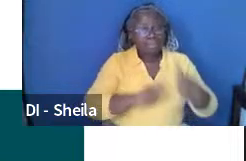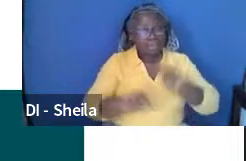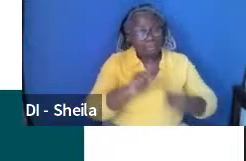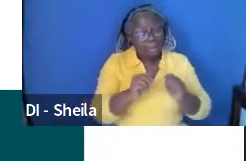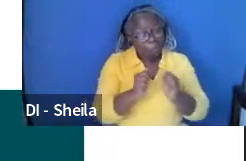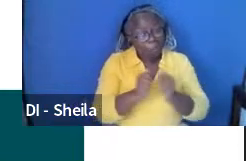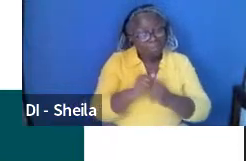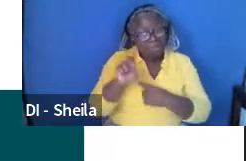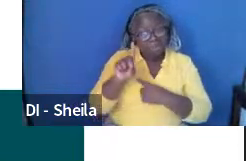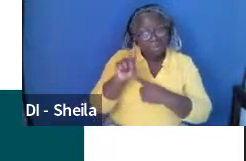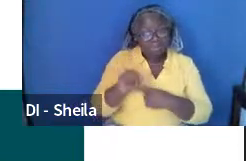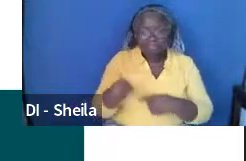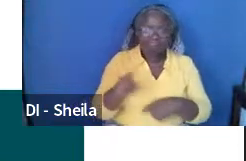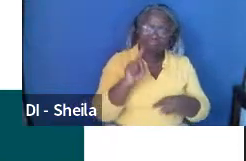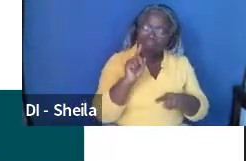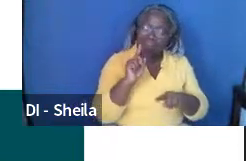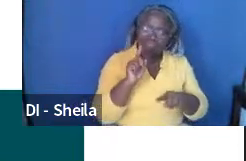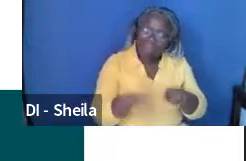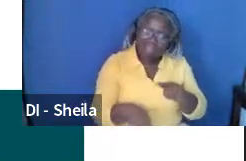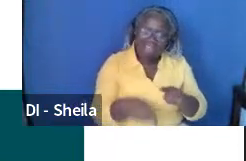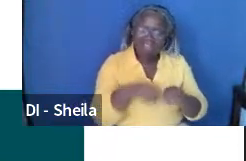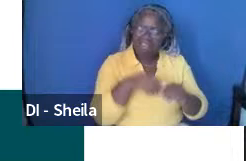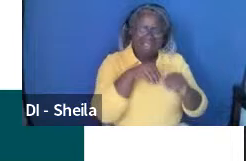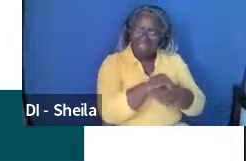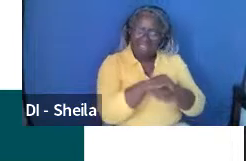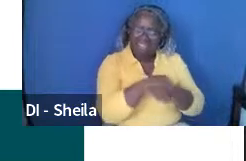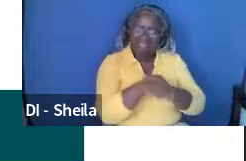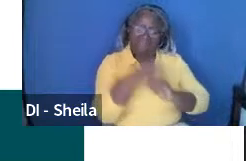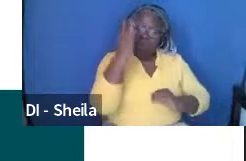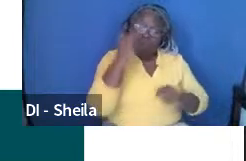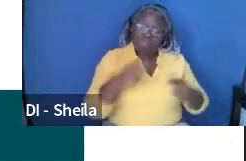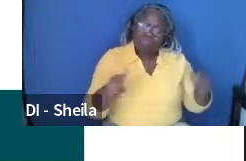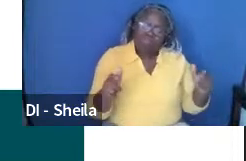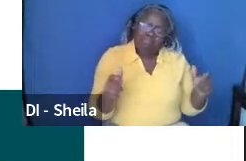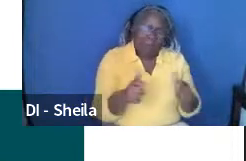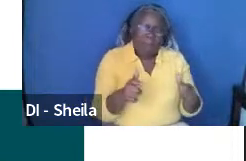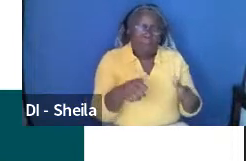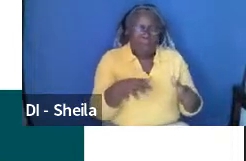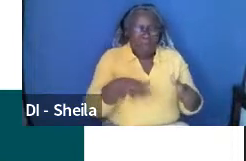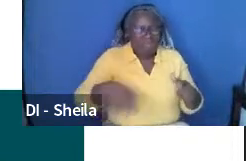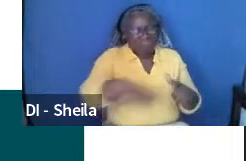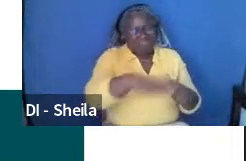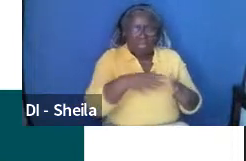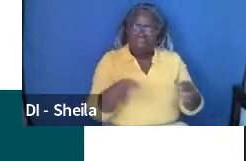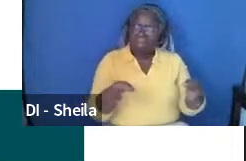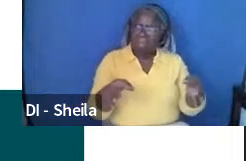So very important to keep clear the turning circle within the exam room.